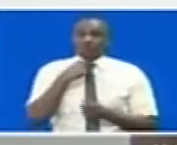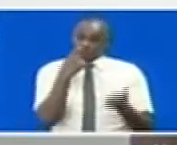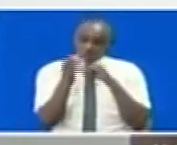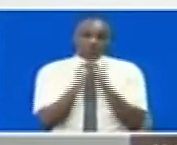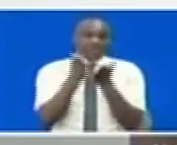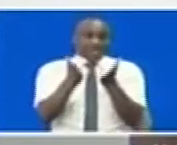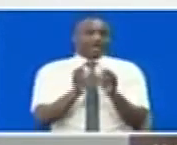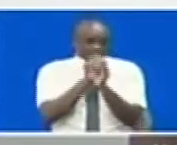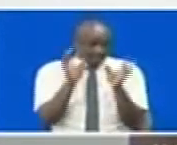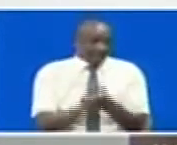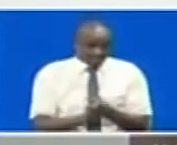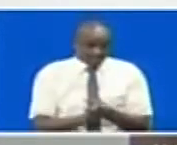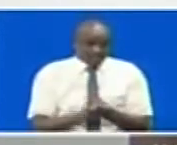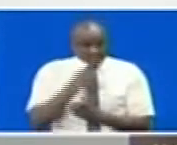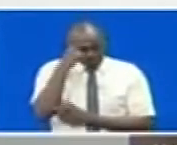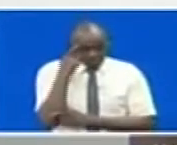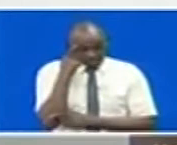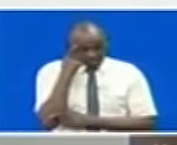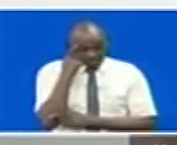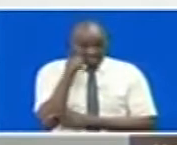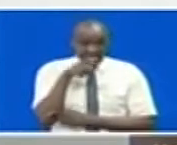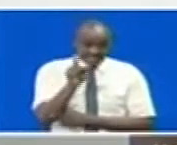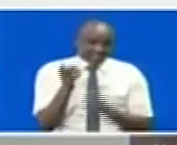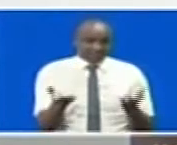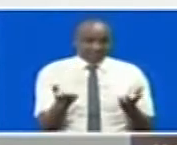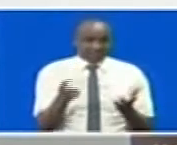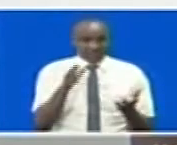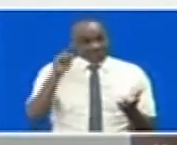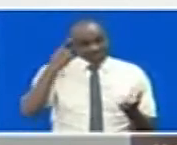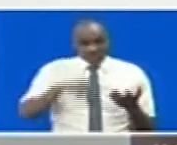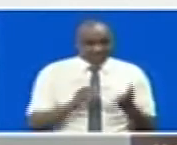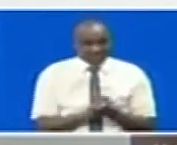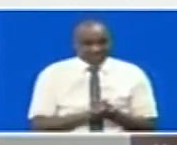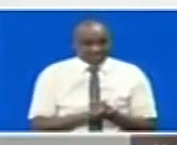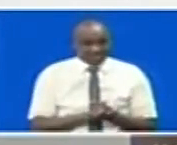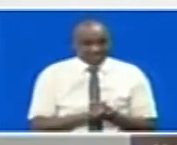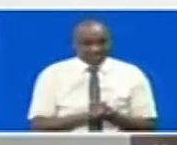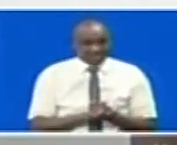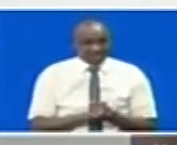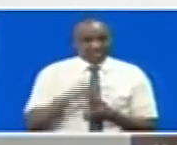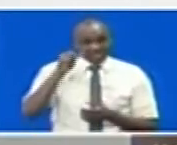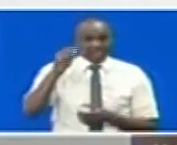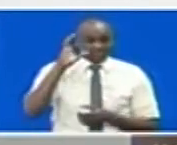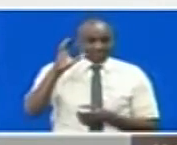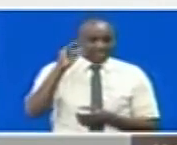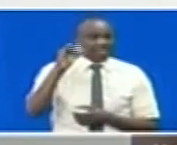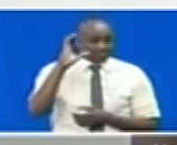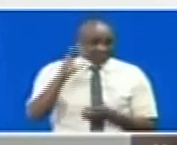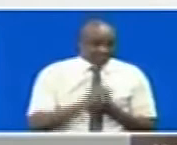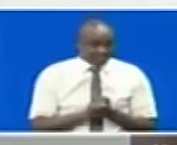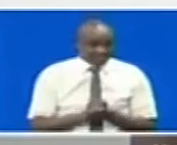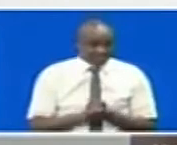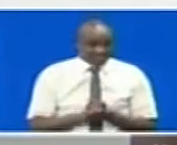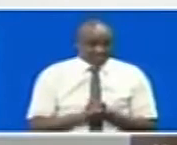her because she seems to think that NCIC